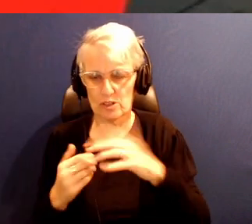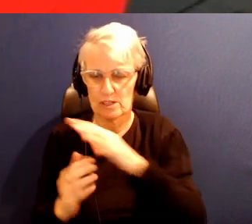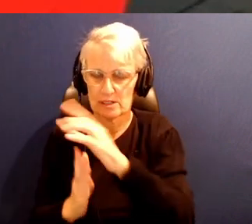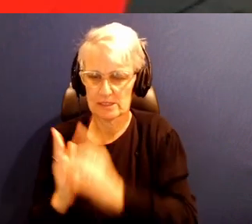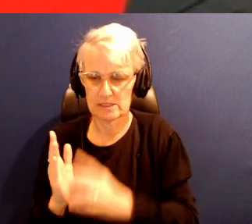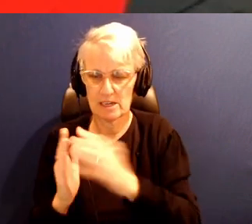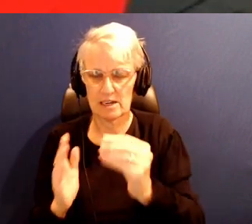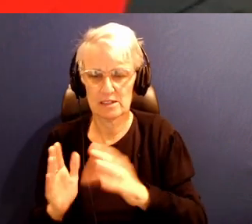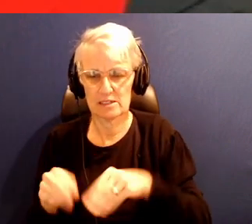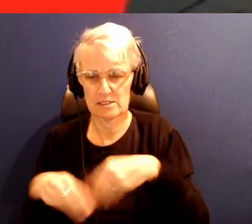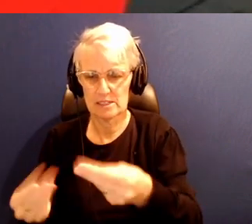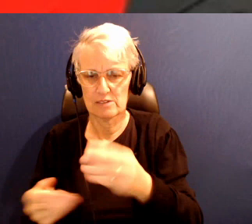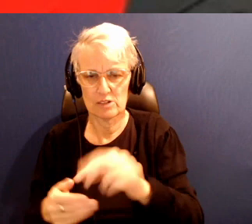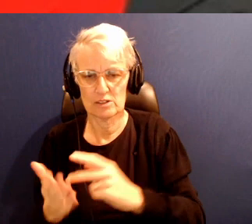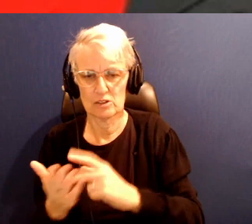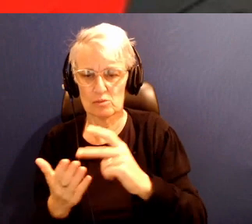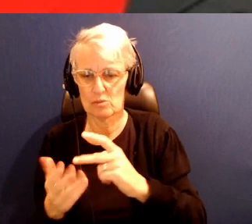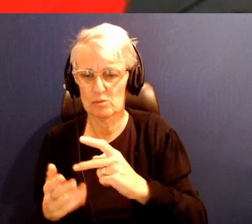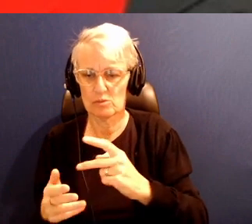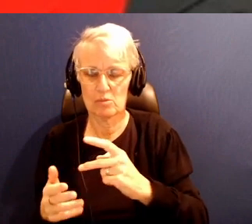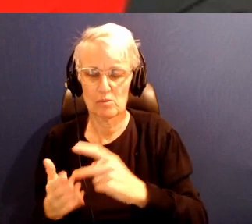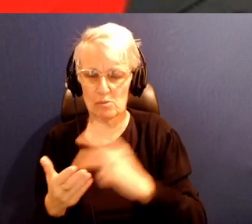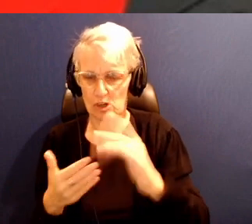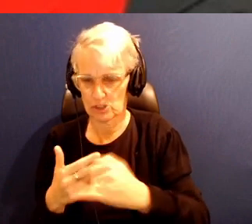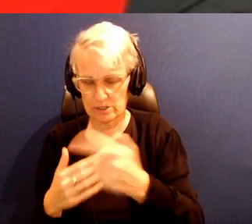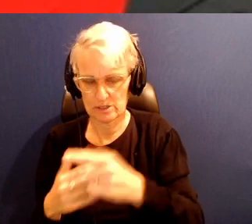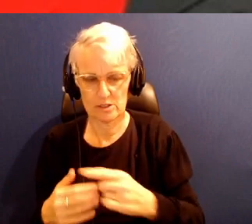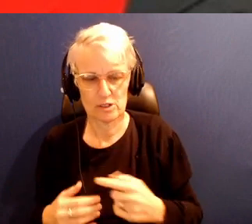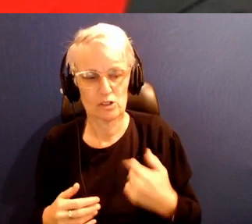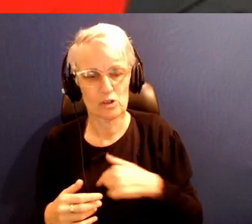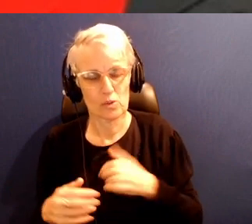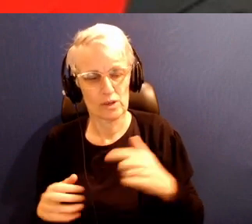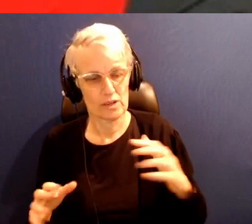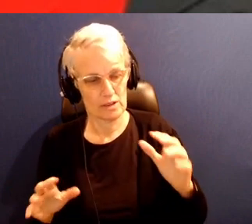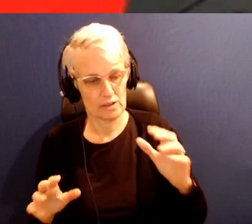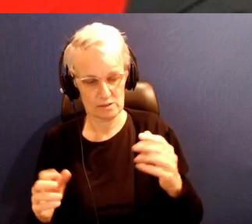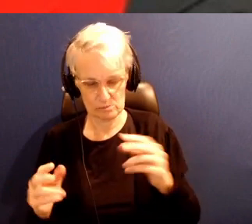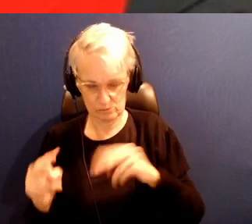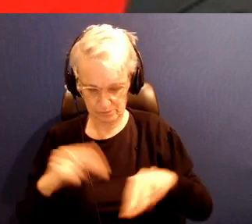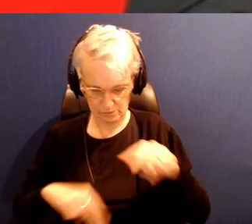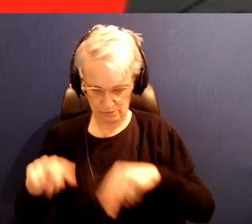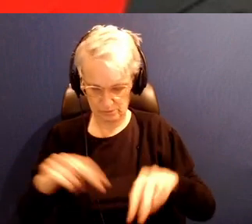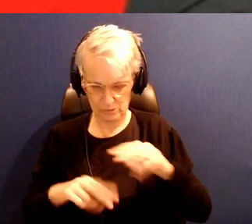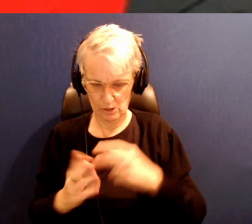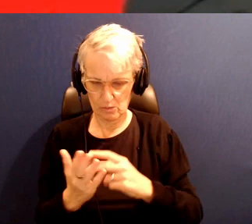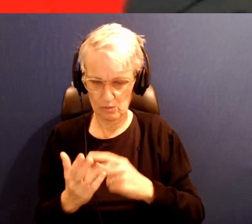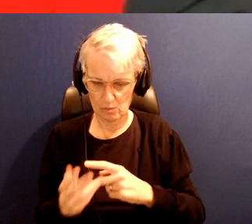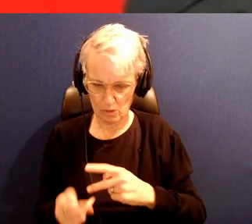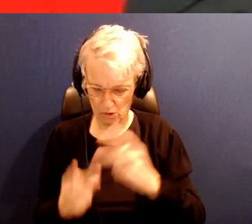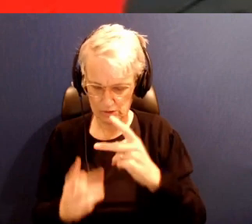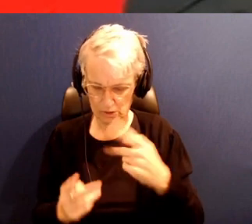the design and delivery of the project. In this context, when we evaluate the proposals received, we will take